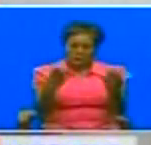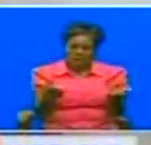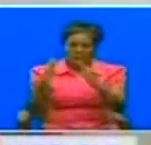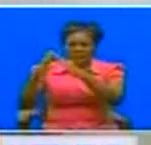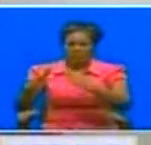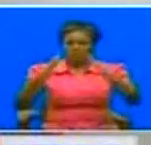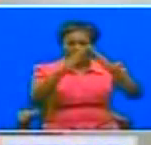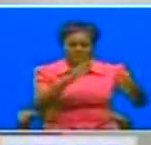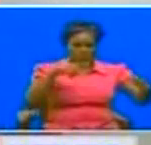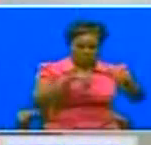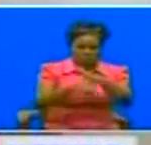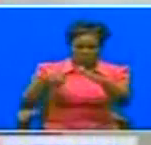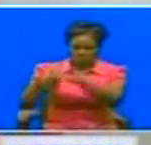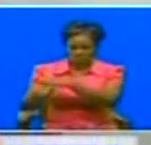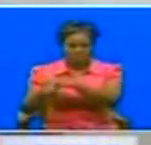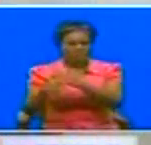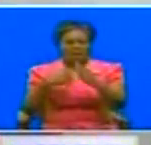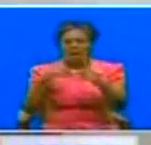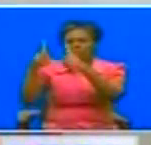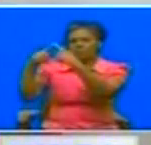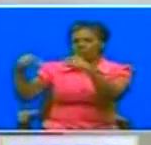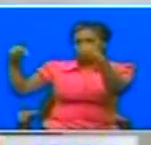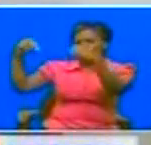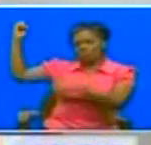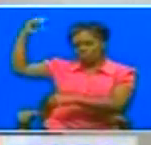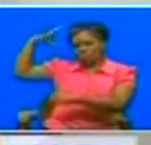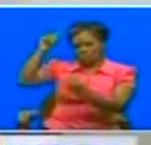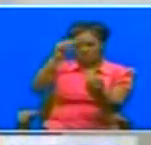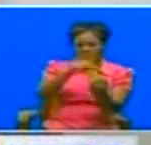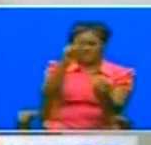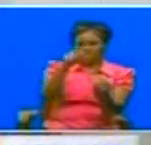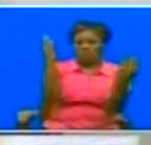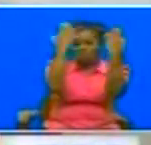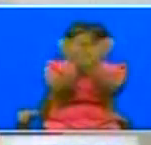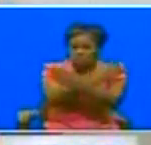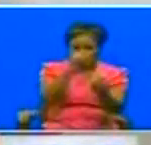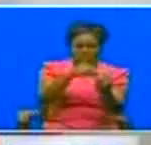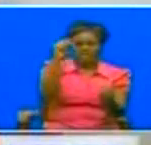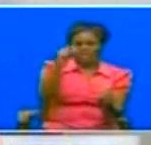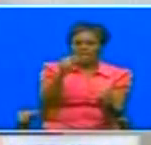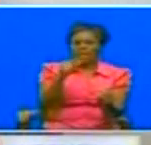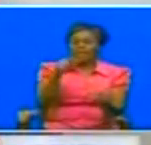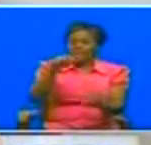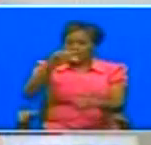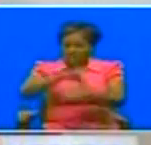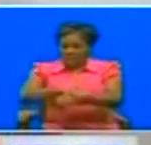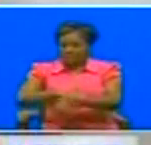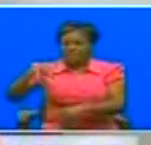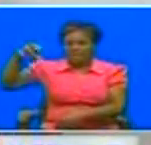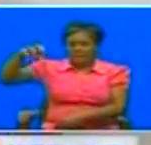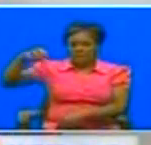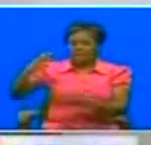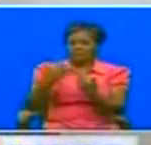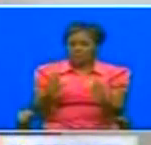house. We had moonlight testing as well. So it's to try and reach people, because if we reach adults